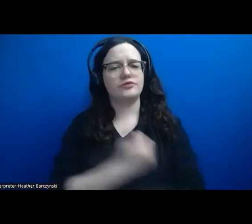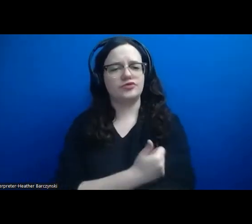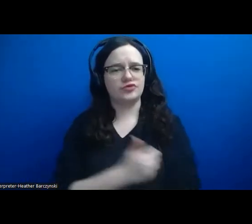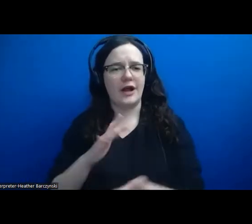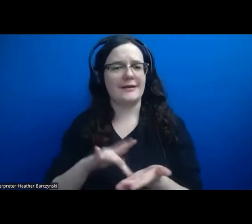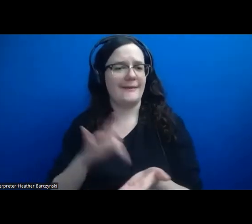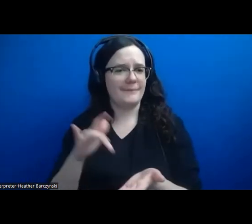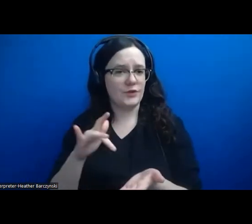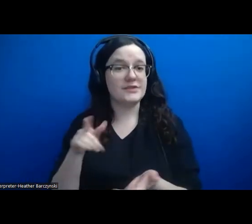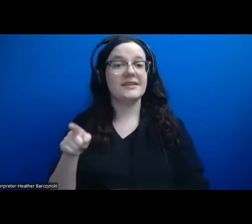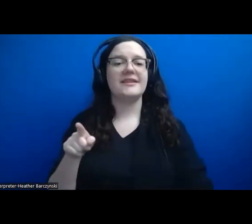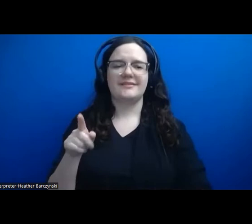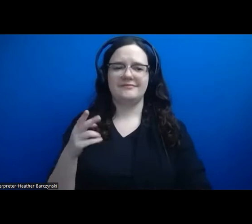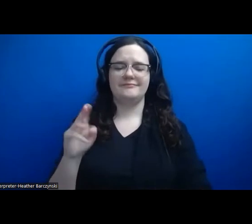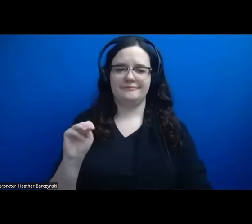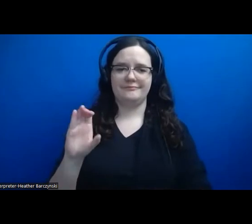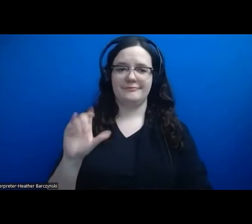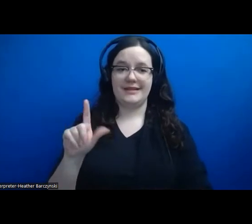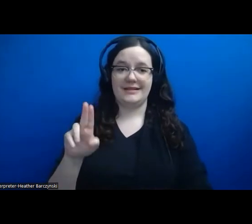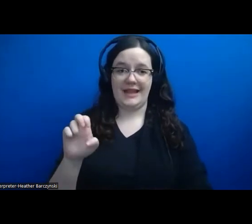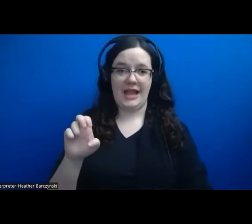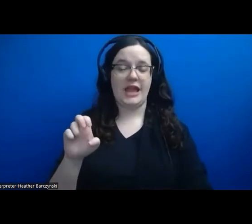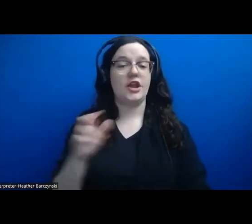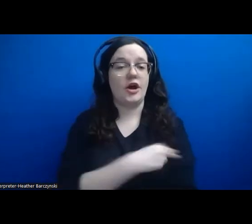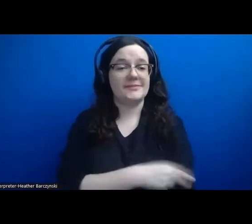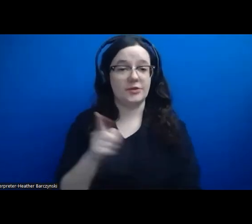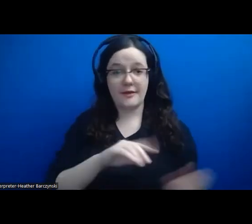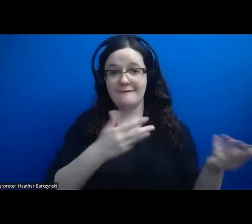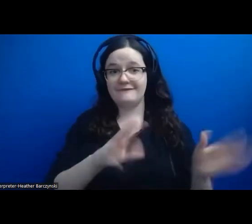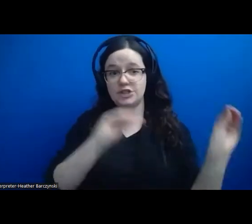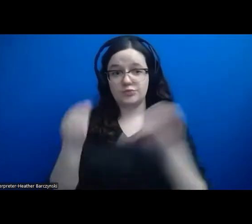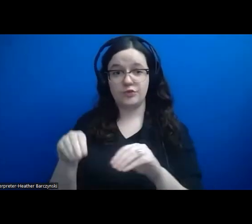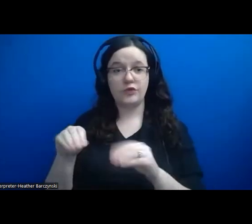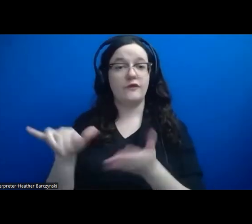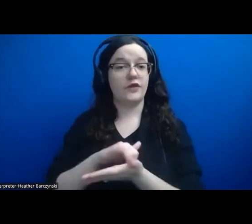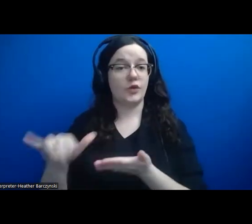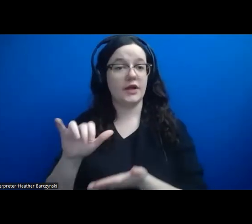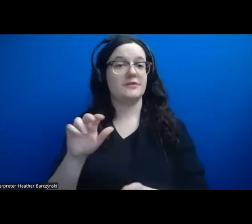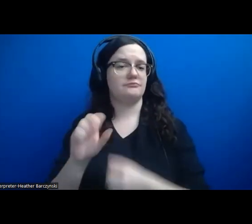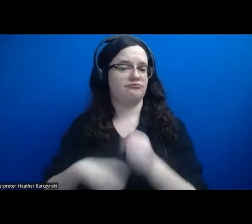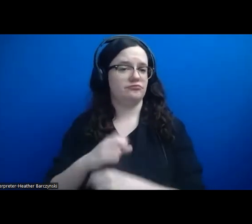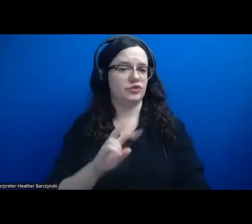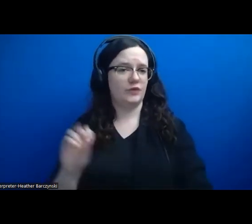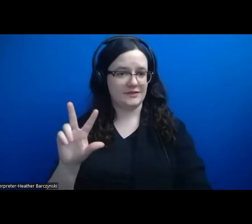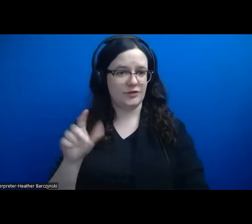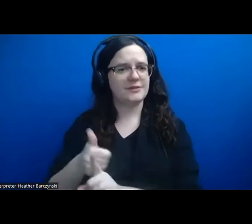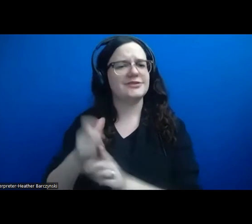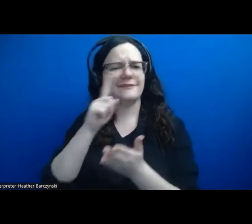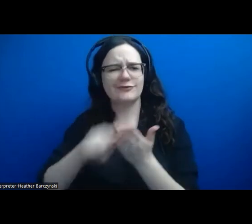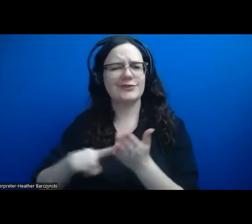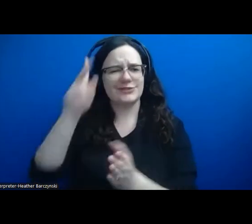3 years post-fellowship. After moving to New York in 2003, she was a research psychiatrist at the New York State